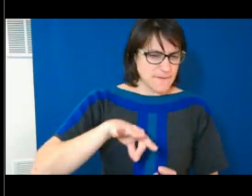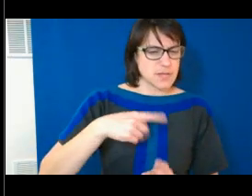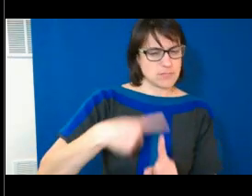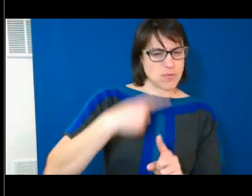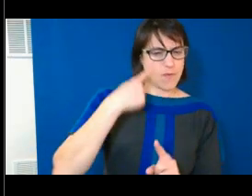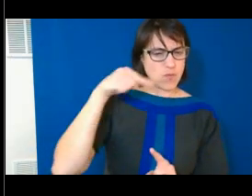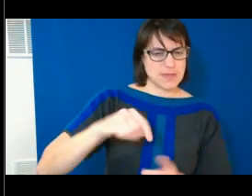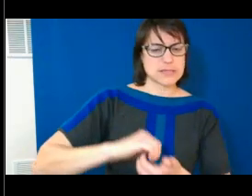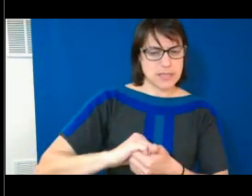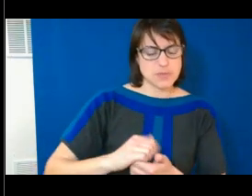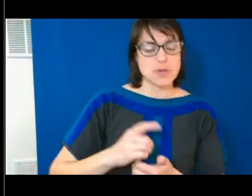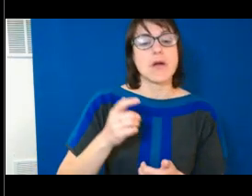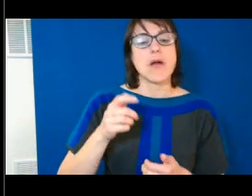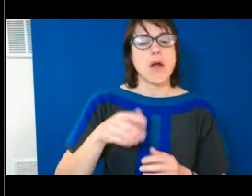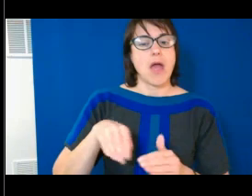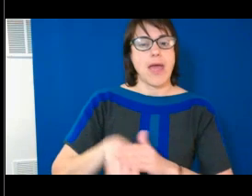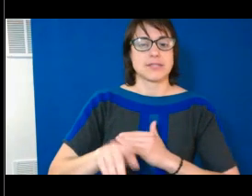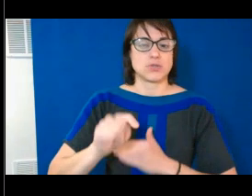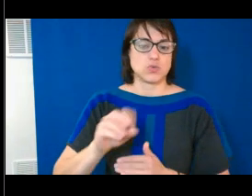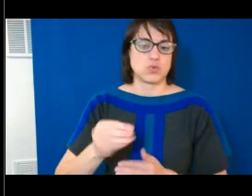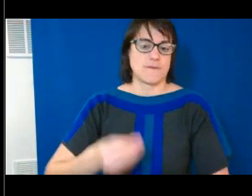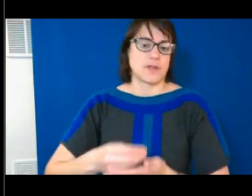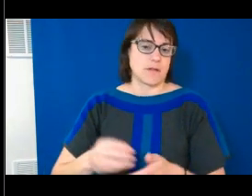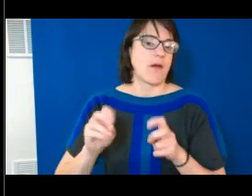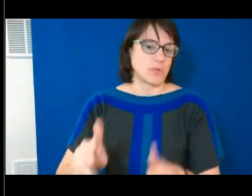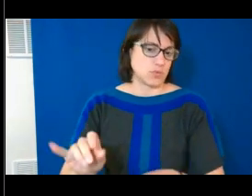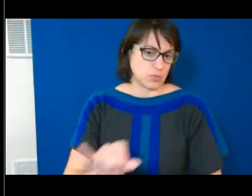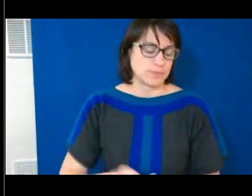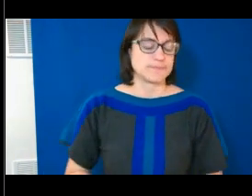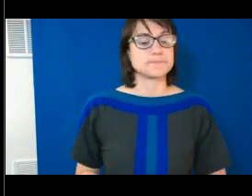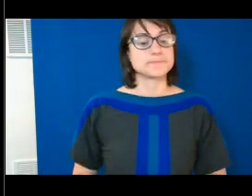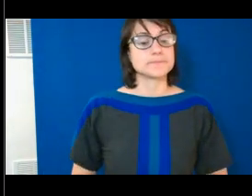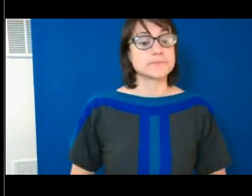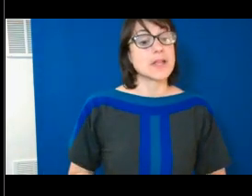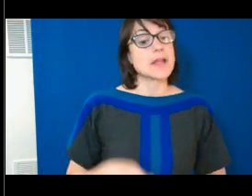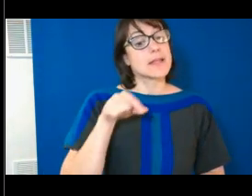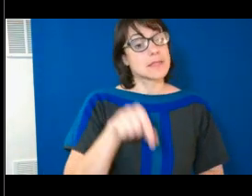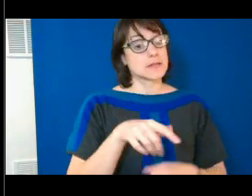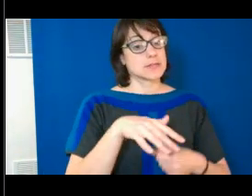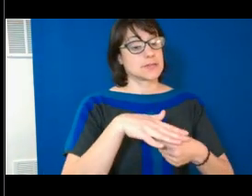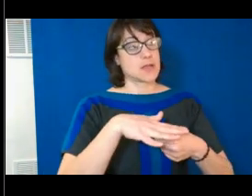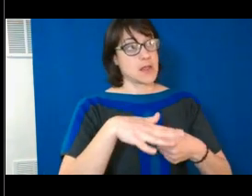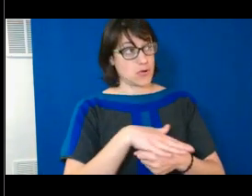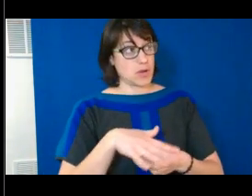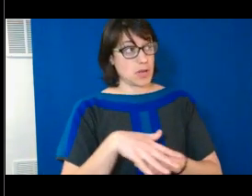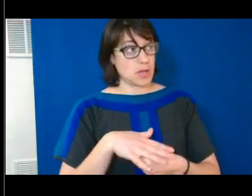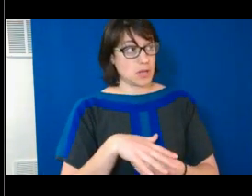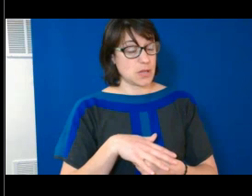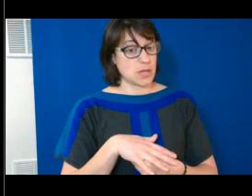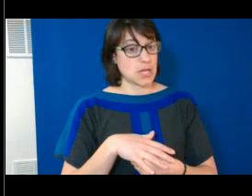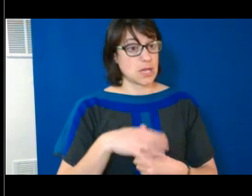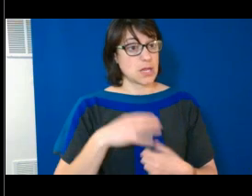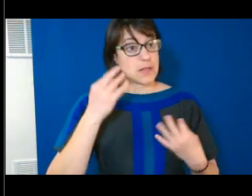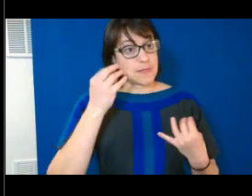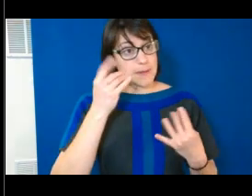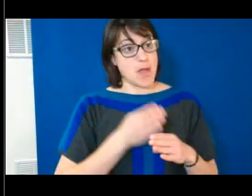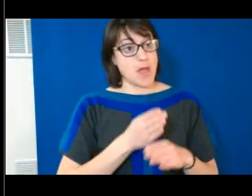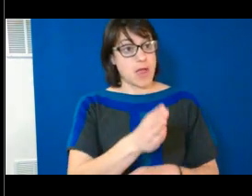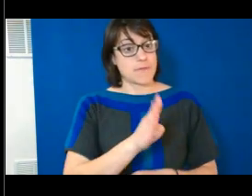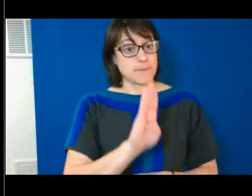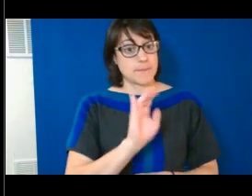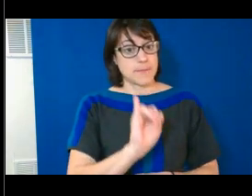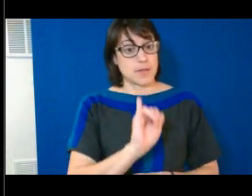funding opportunities as well. But this is really an area where I think thinking about the post-bipartisan